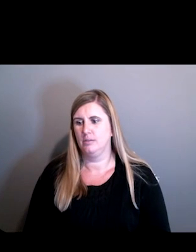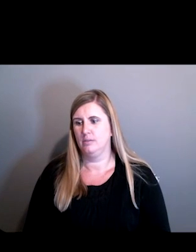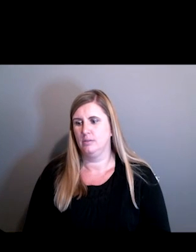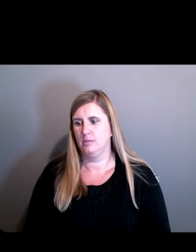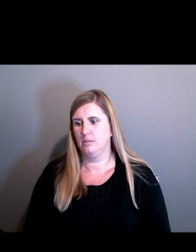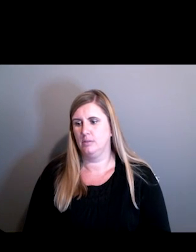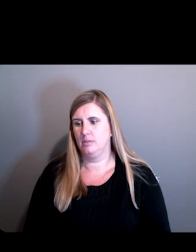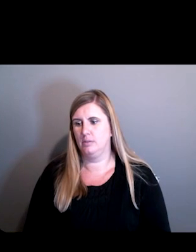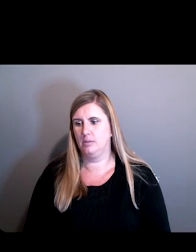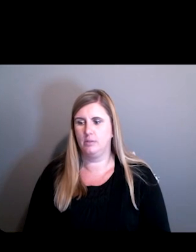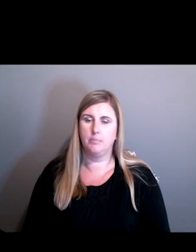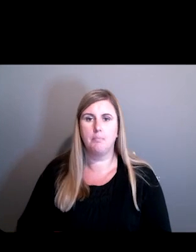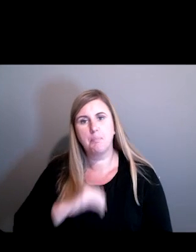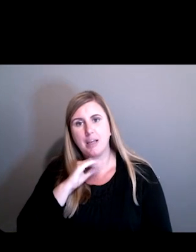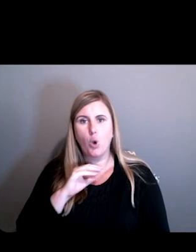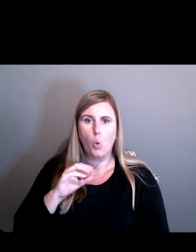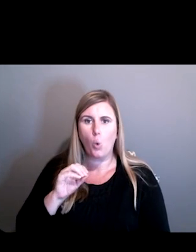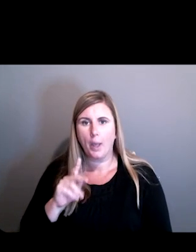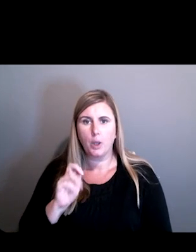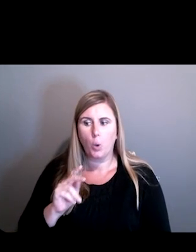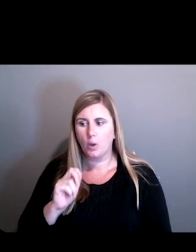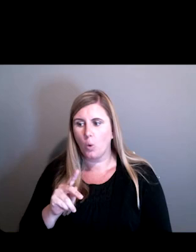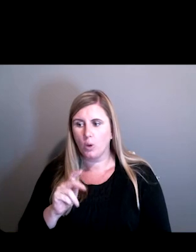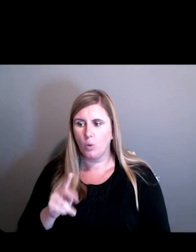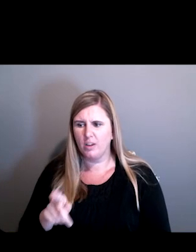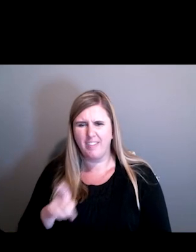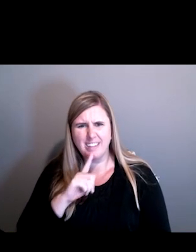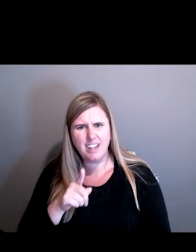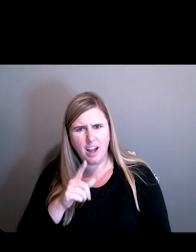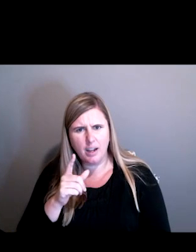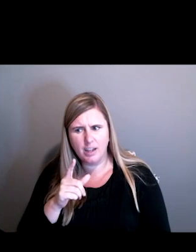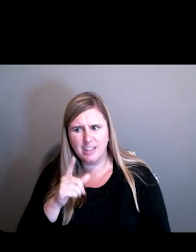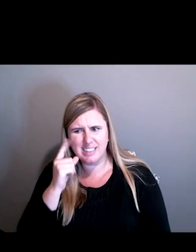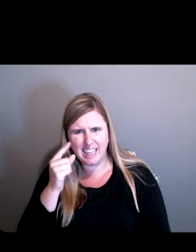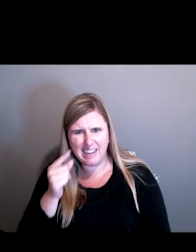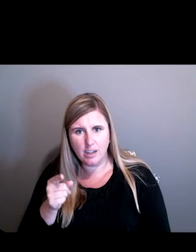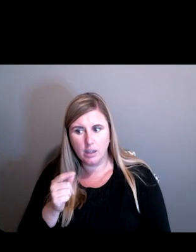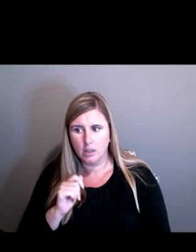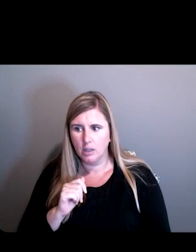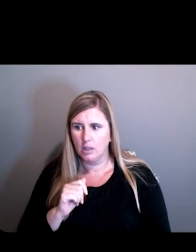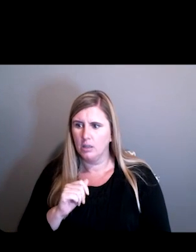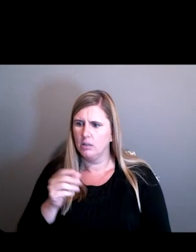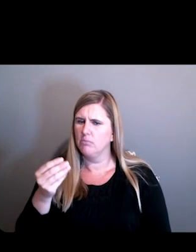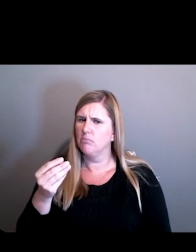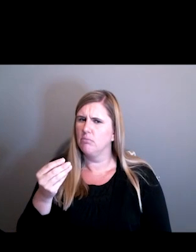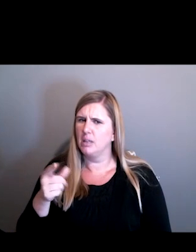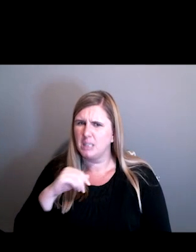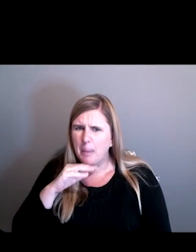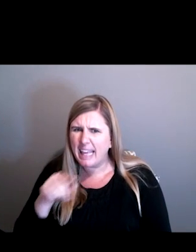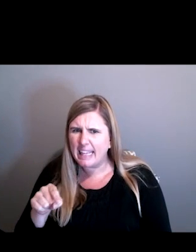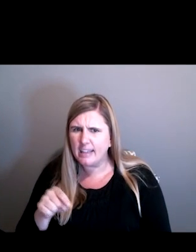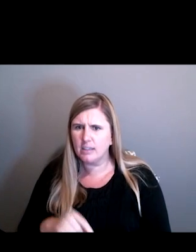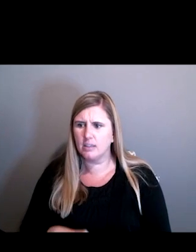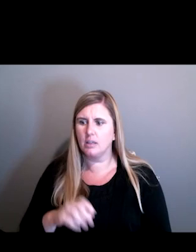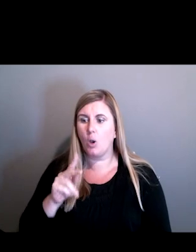tickle, tickle. Comes the pig. Oink, oink, oink, oink, oink, That's a oink. actually that's a kitty. That's a